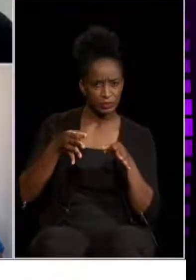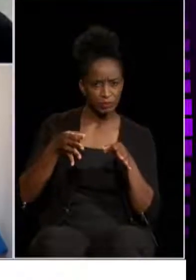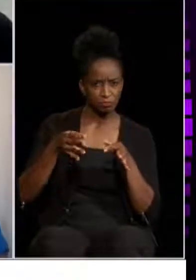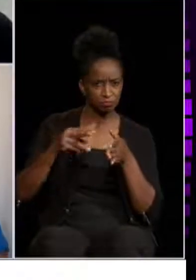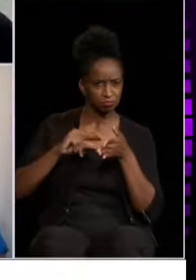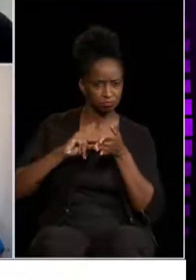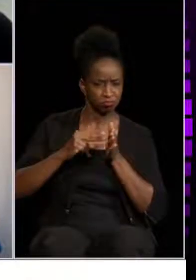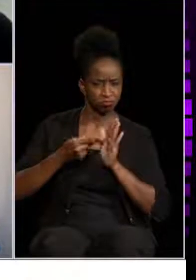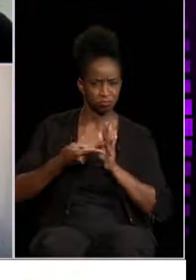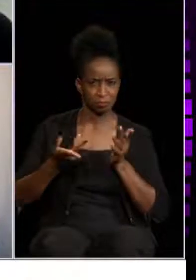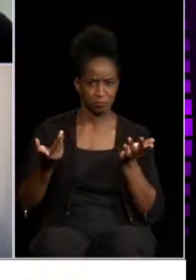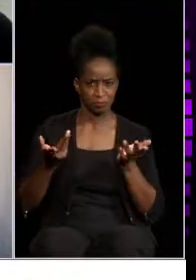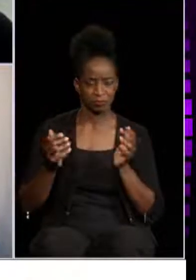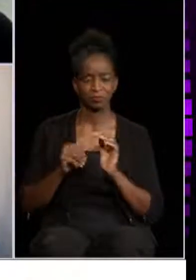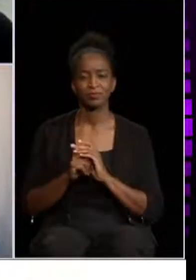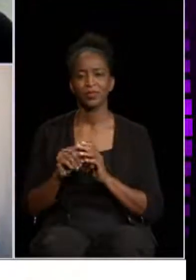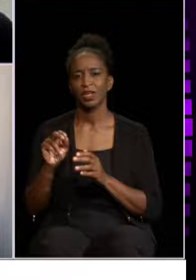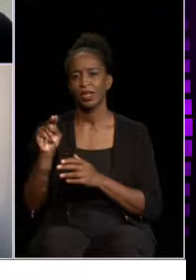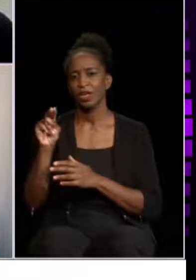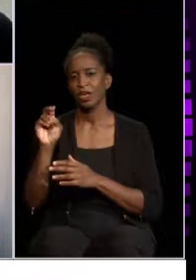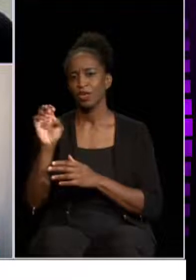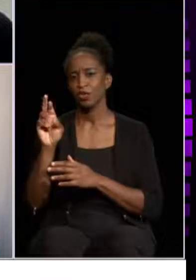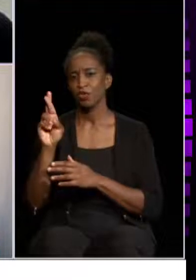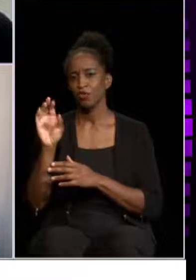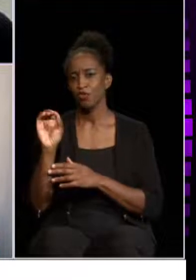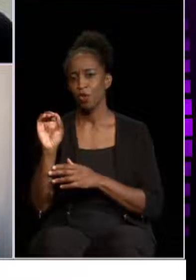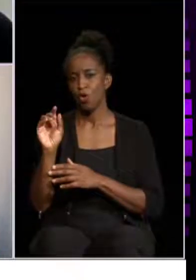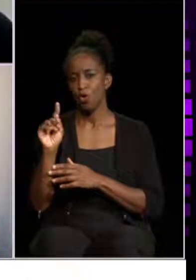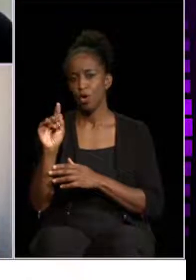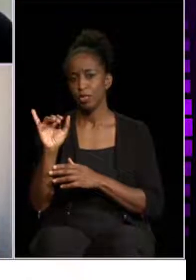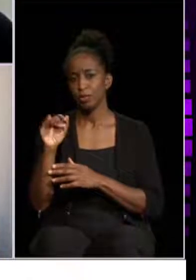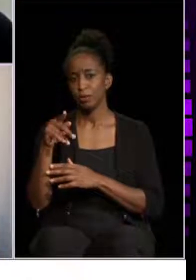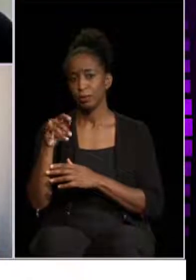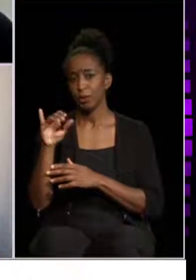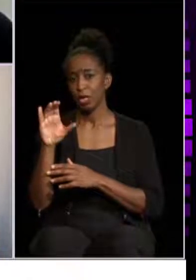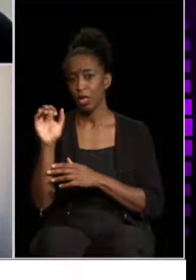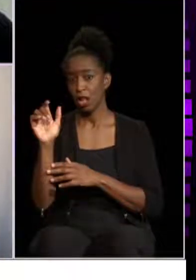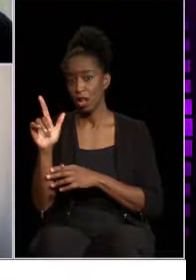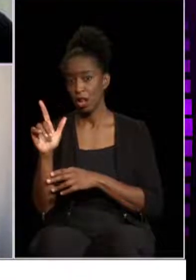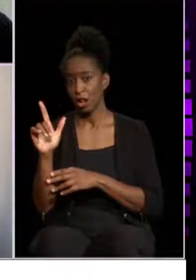the differences between neurotypical and neurodivergent individuals.